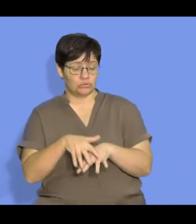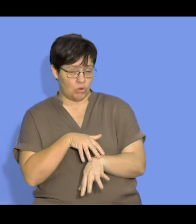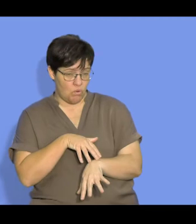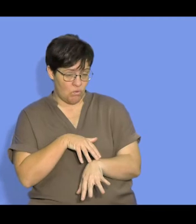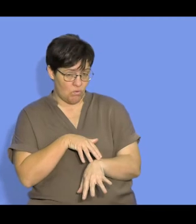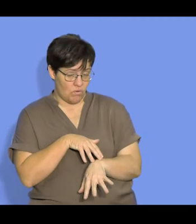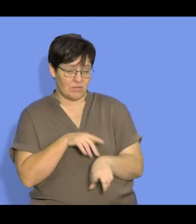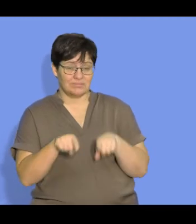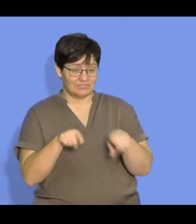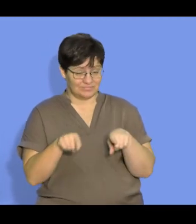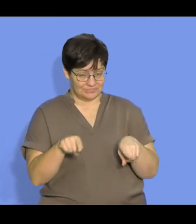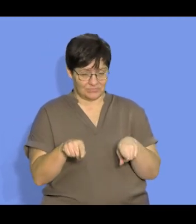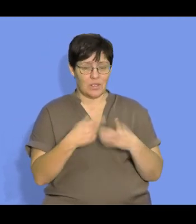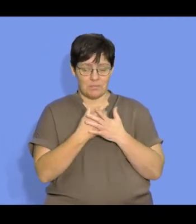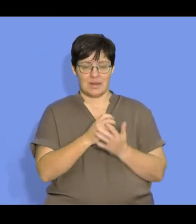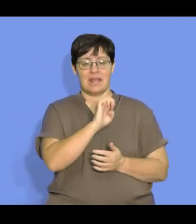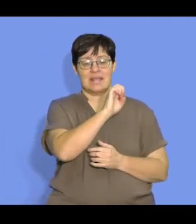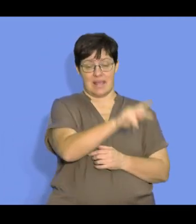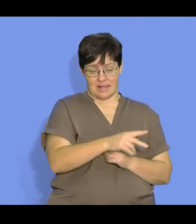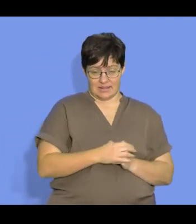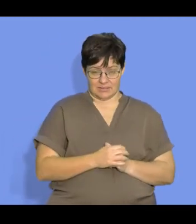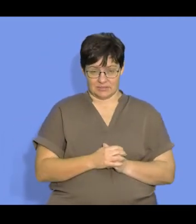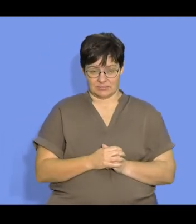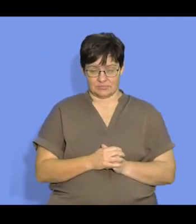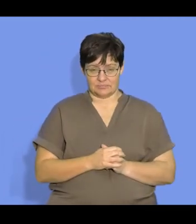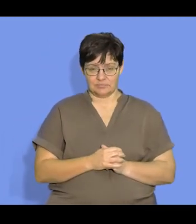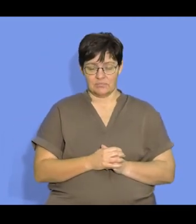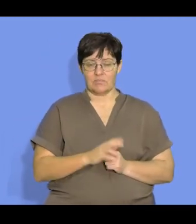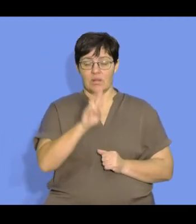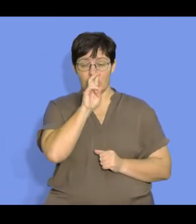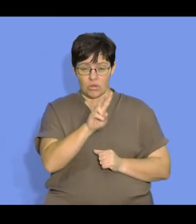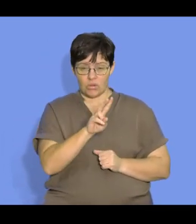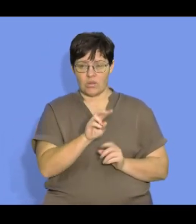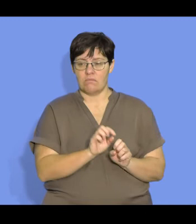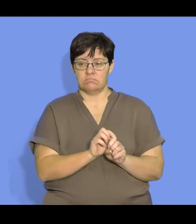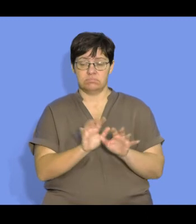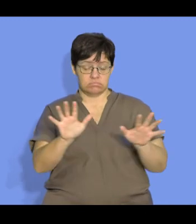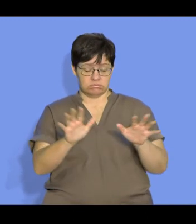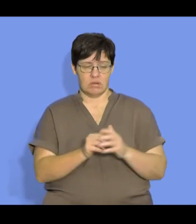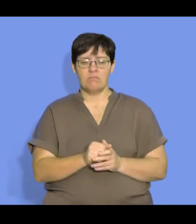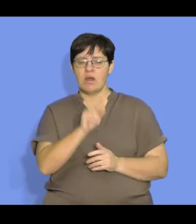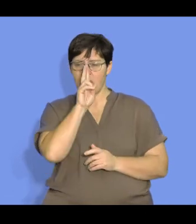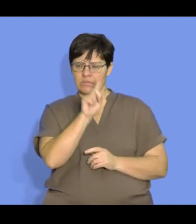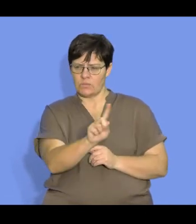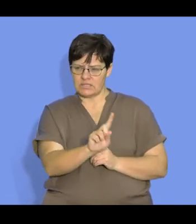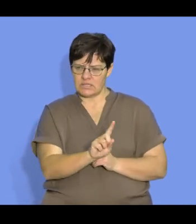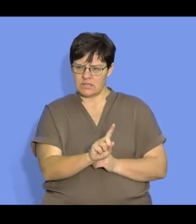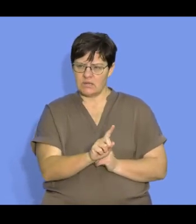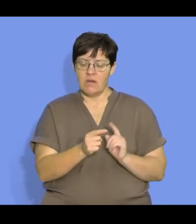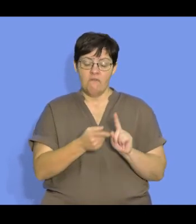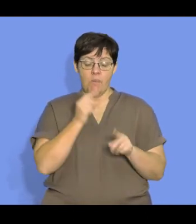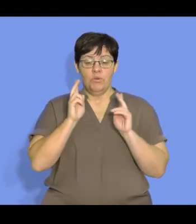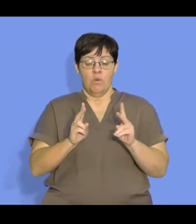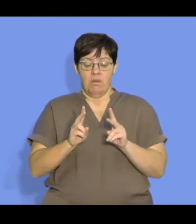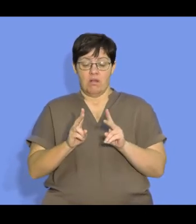is linked to the kinetic energy. So if we look at our distribution, we now see that from